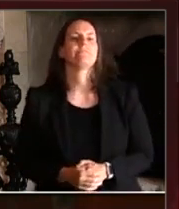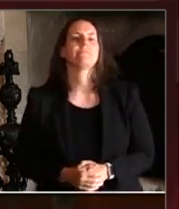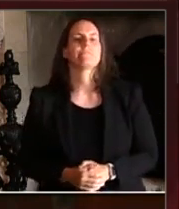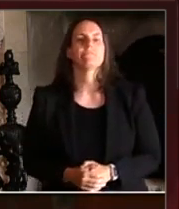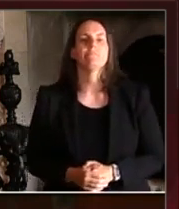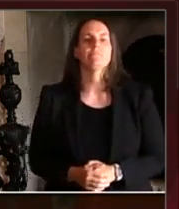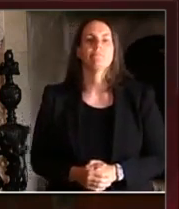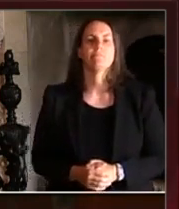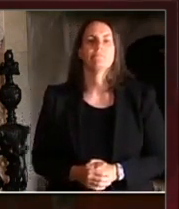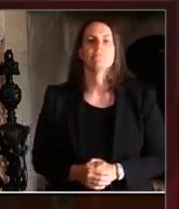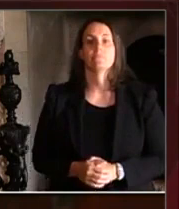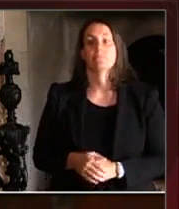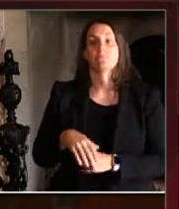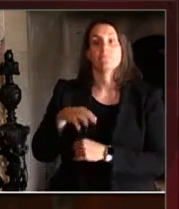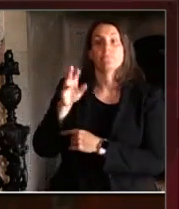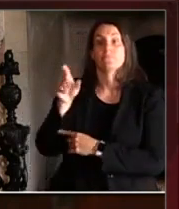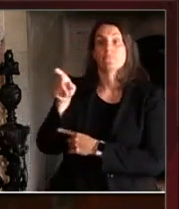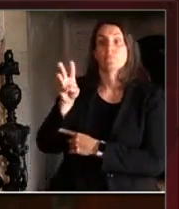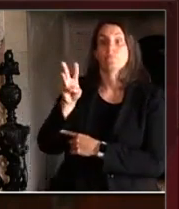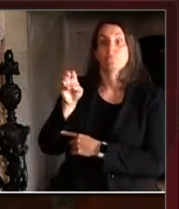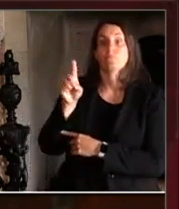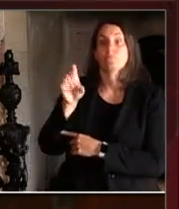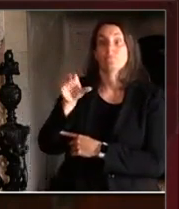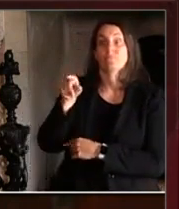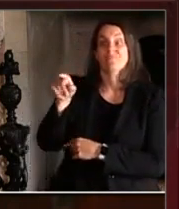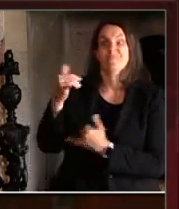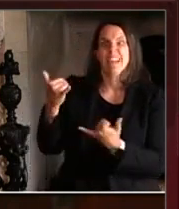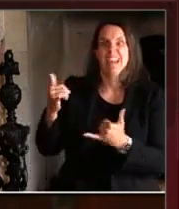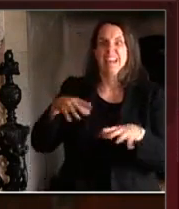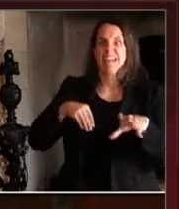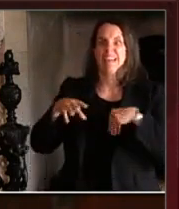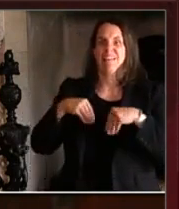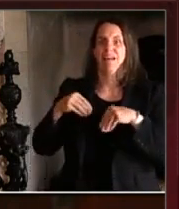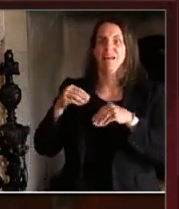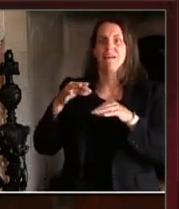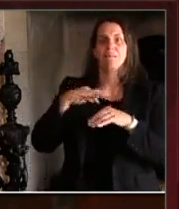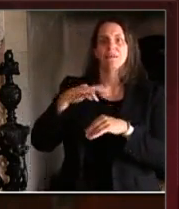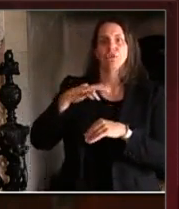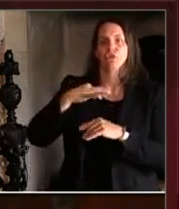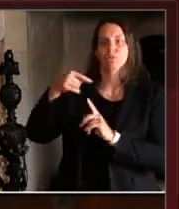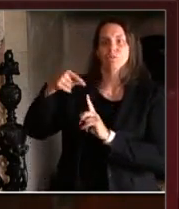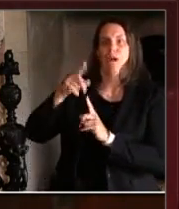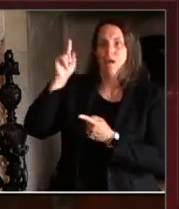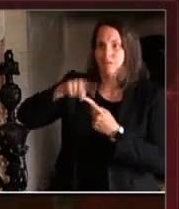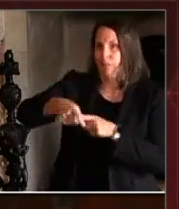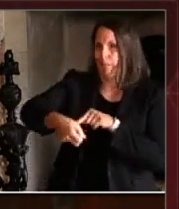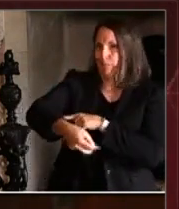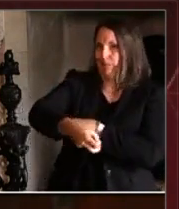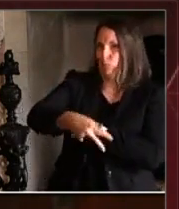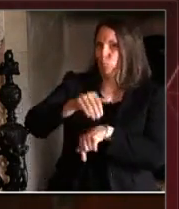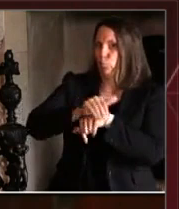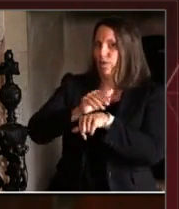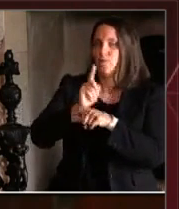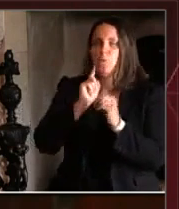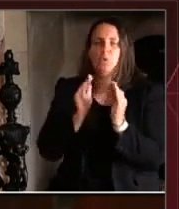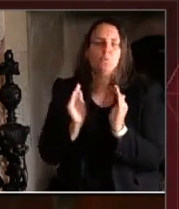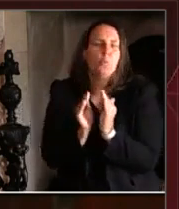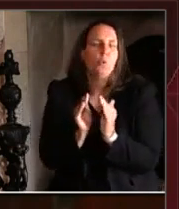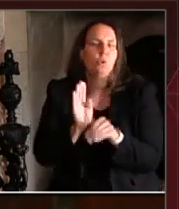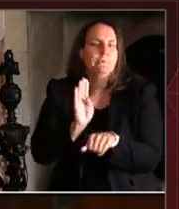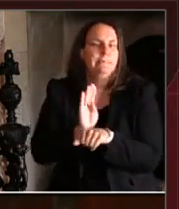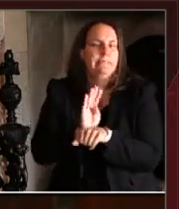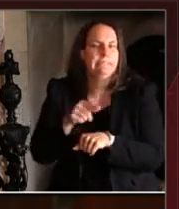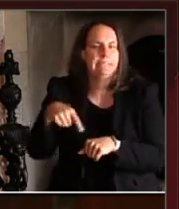applications until 11:59 p.m. tonight. So get your applications in and take advantage of this program to